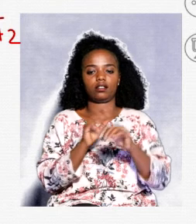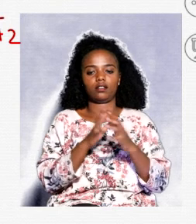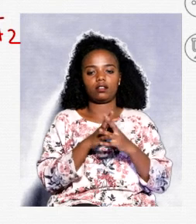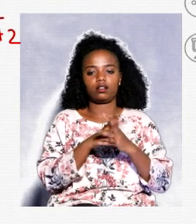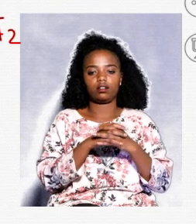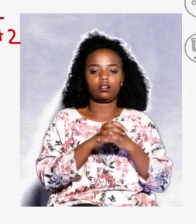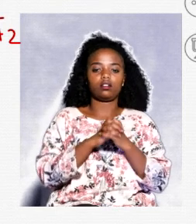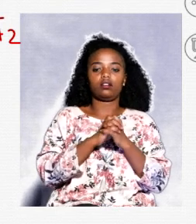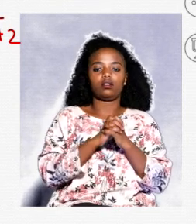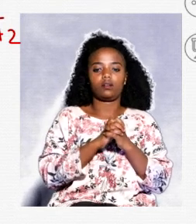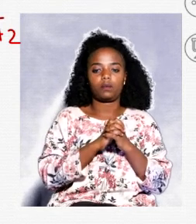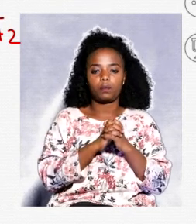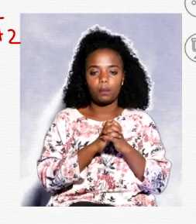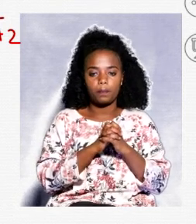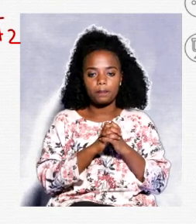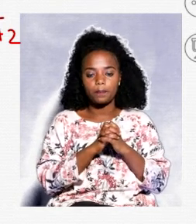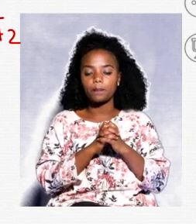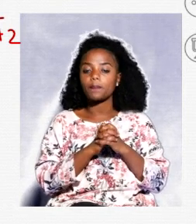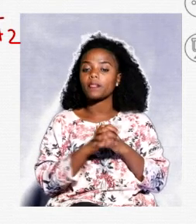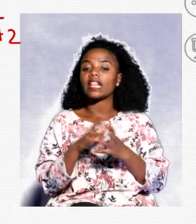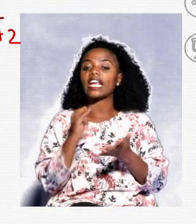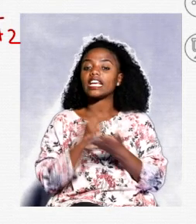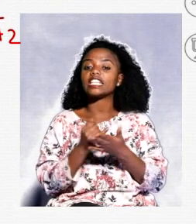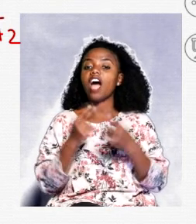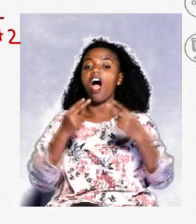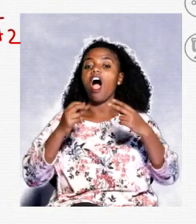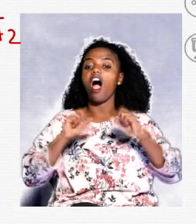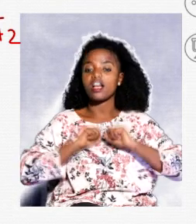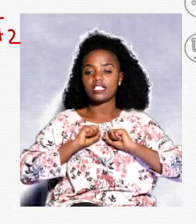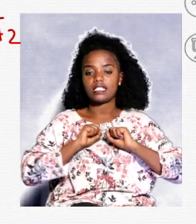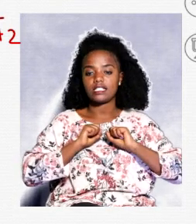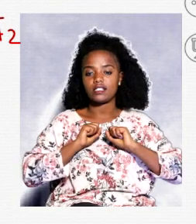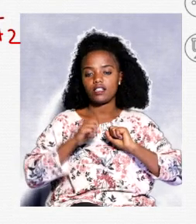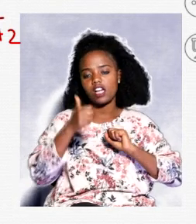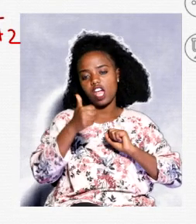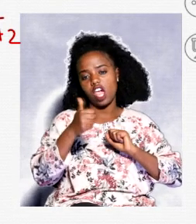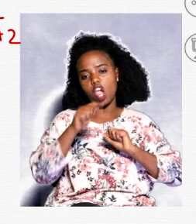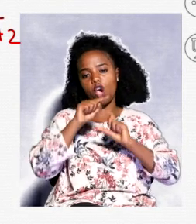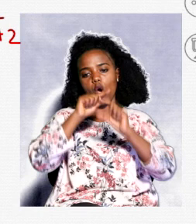whole. It has